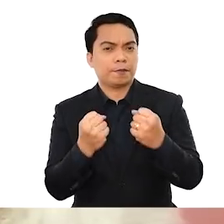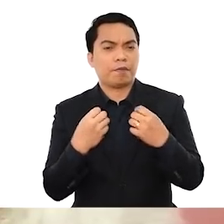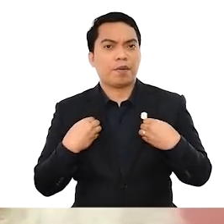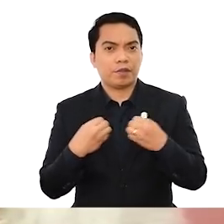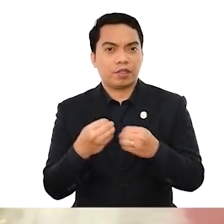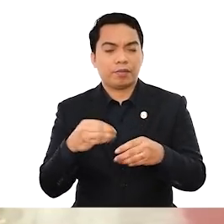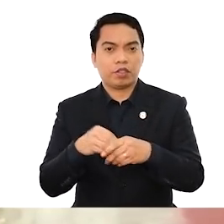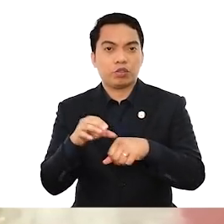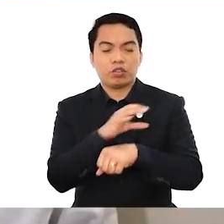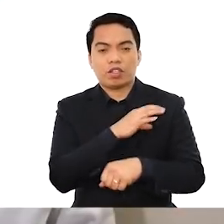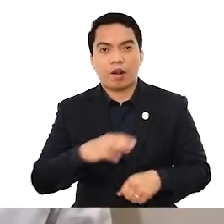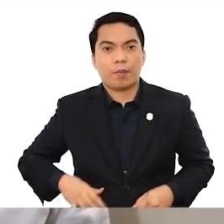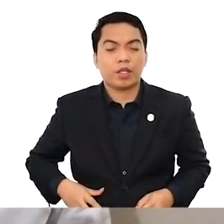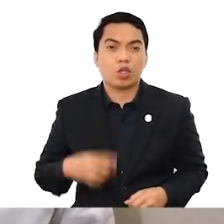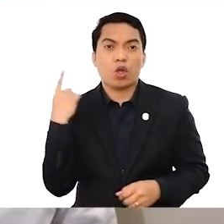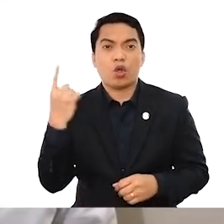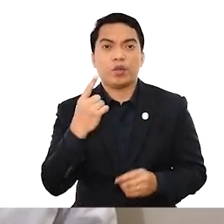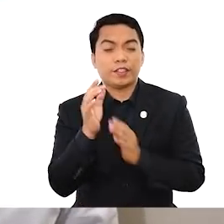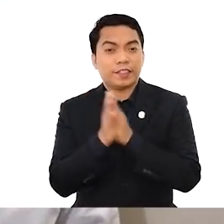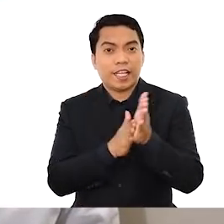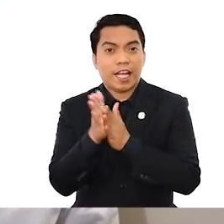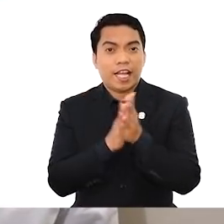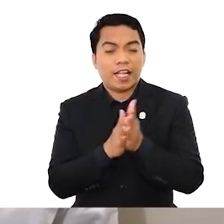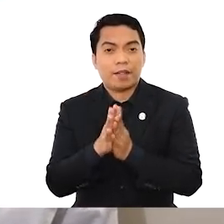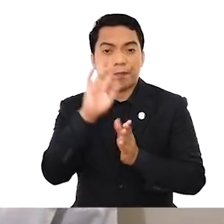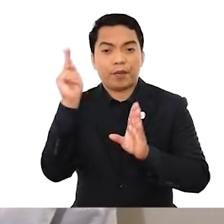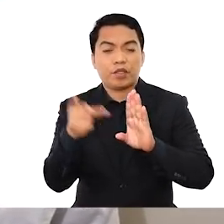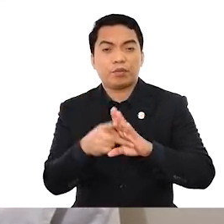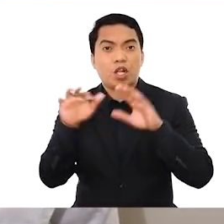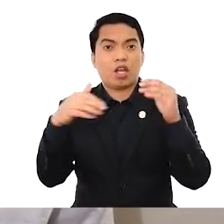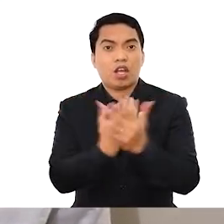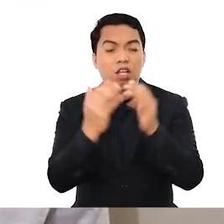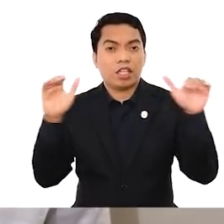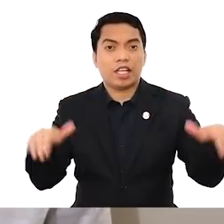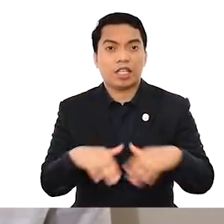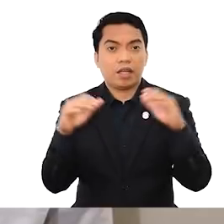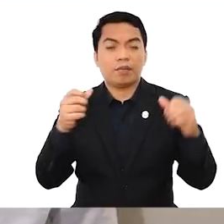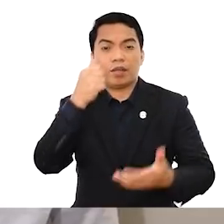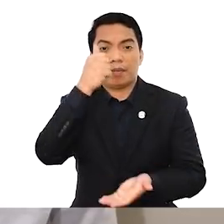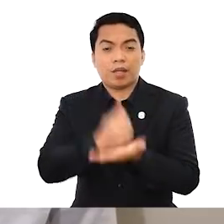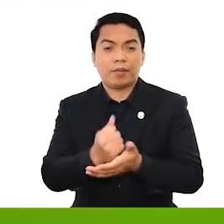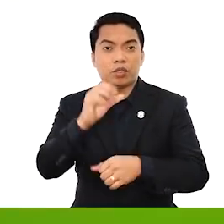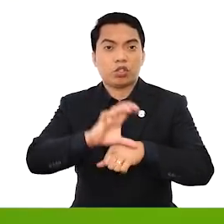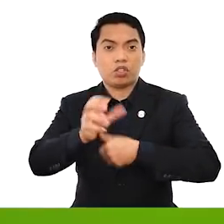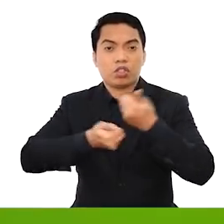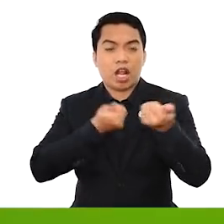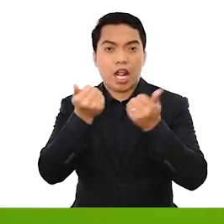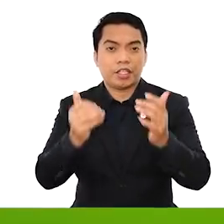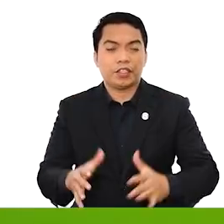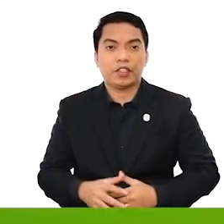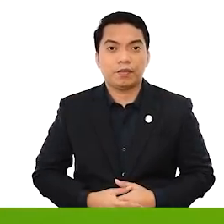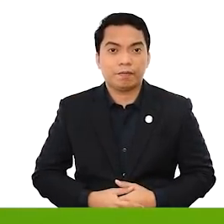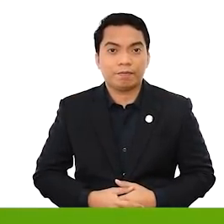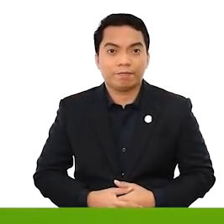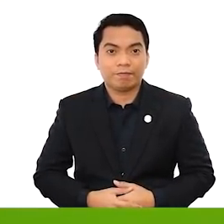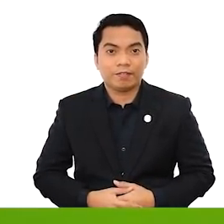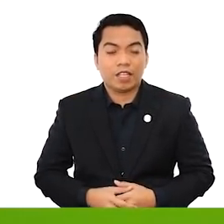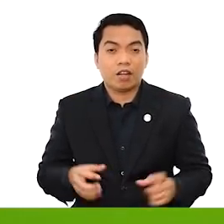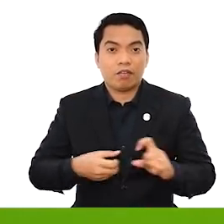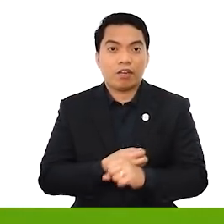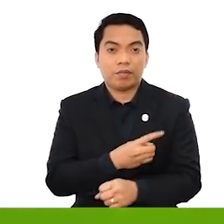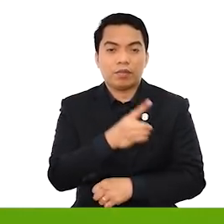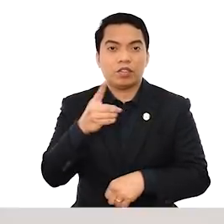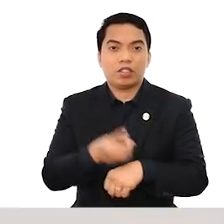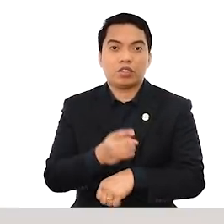in the Church of Christ by always actively participating in all the activities approved by the church administration. From